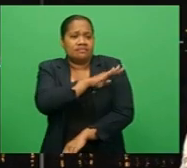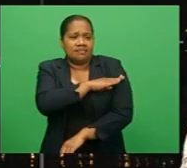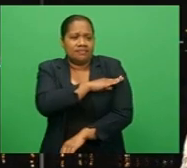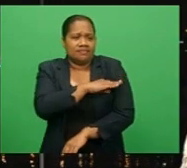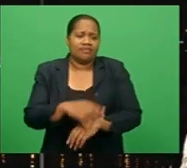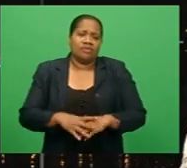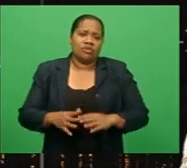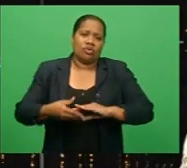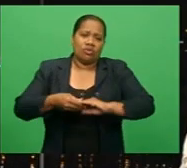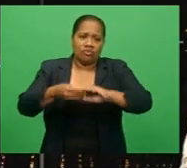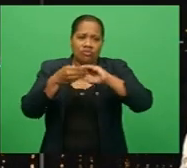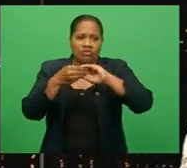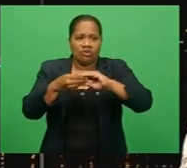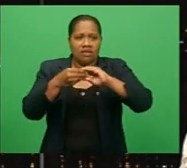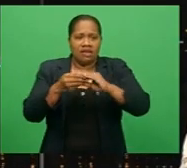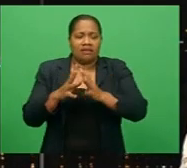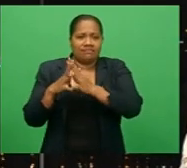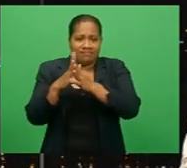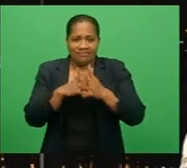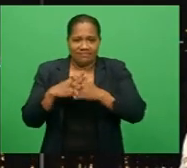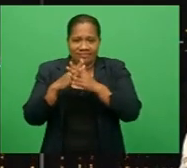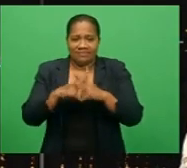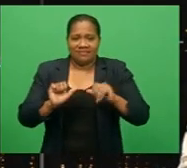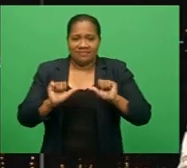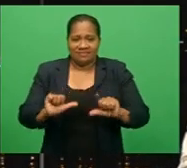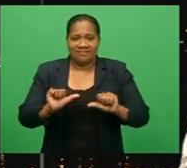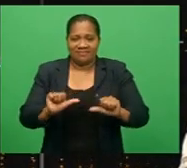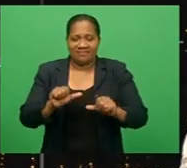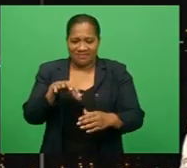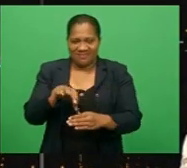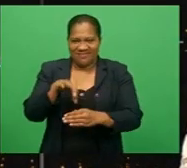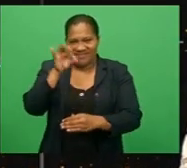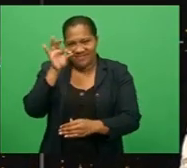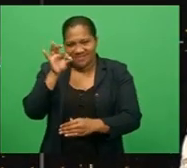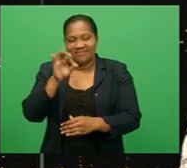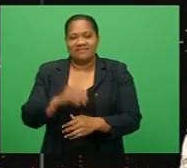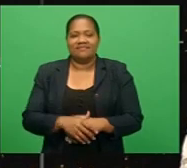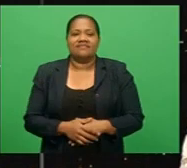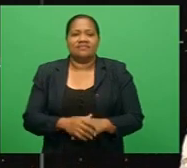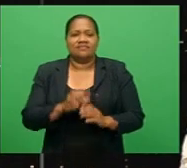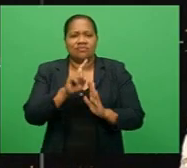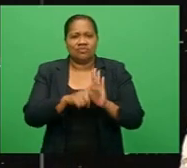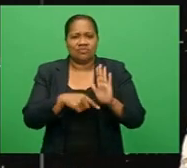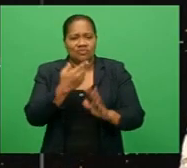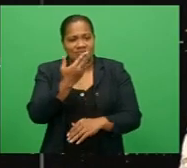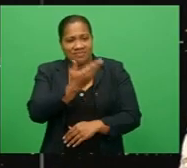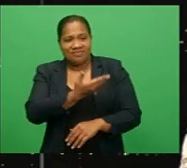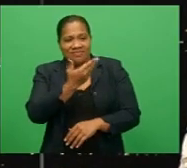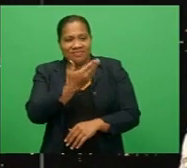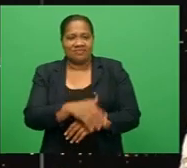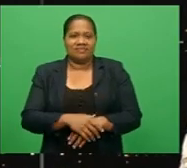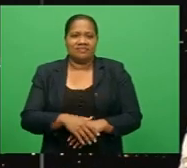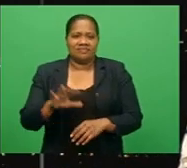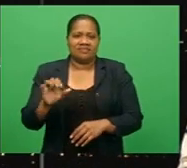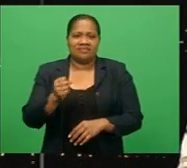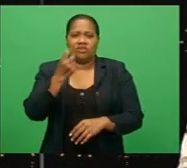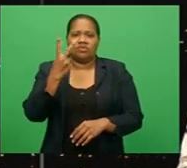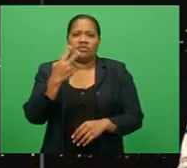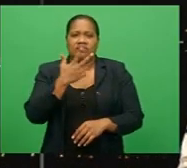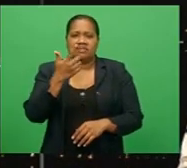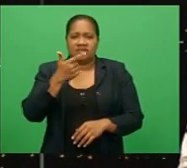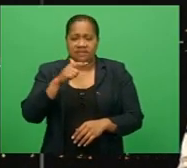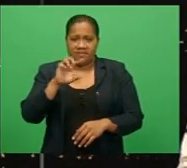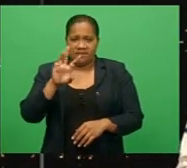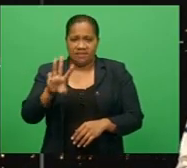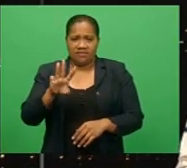has congratulated the United States President-elect Joe Biden, who has gained 273 electoral votes to win